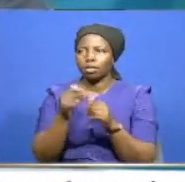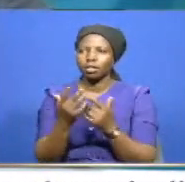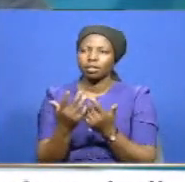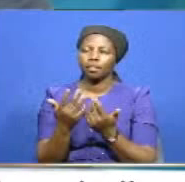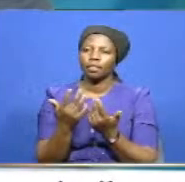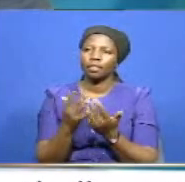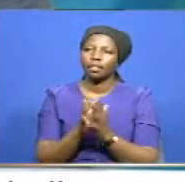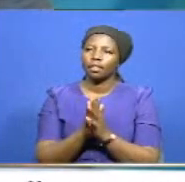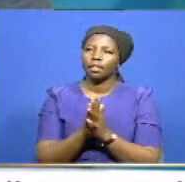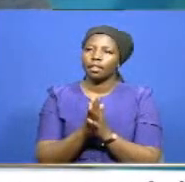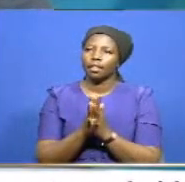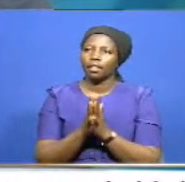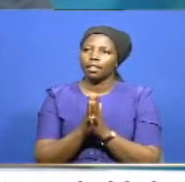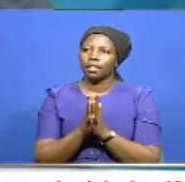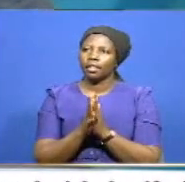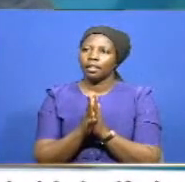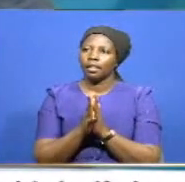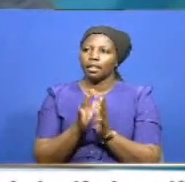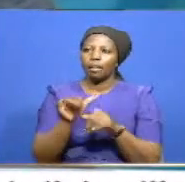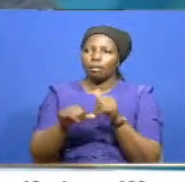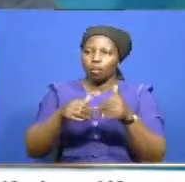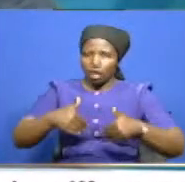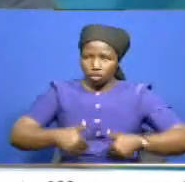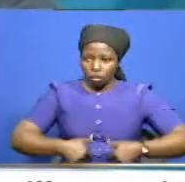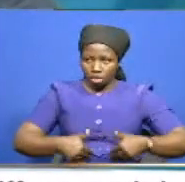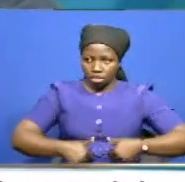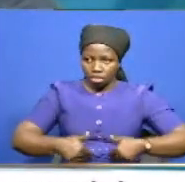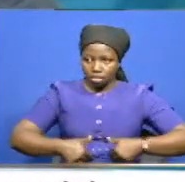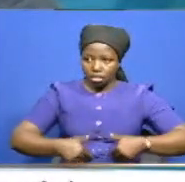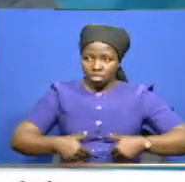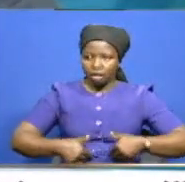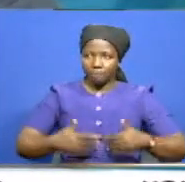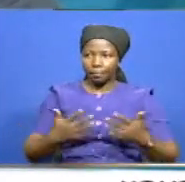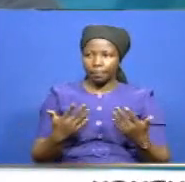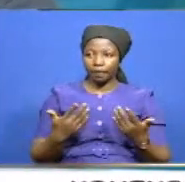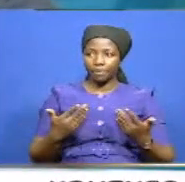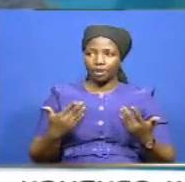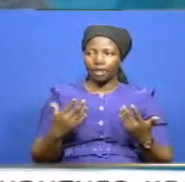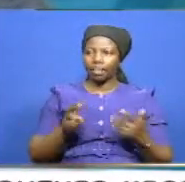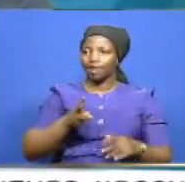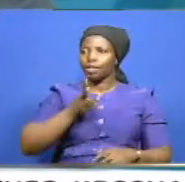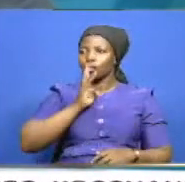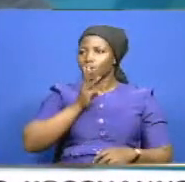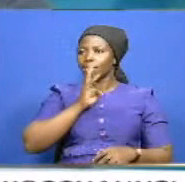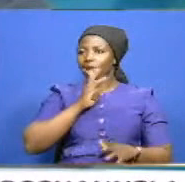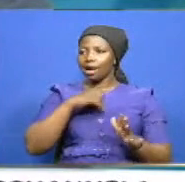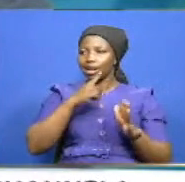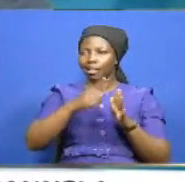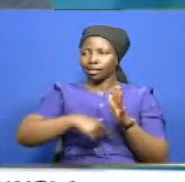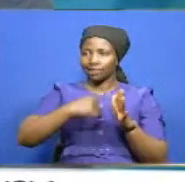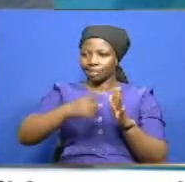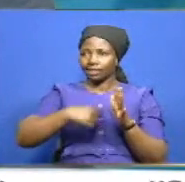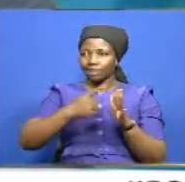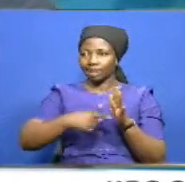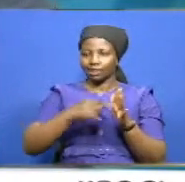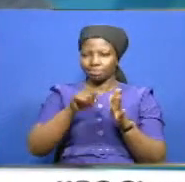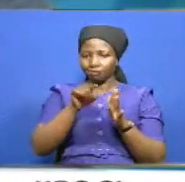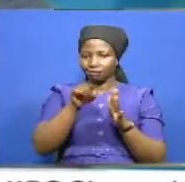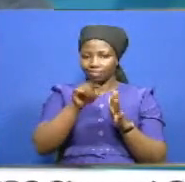closing, kuhusu the youth. In the water industry is going to be a big